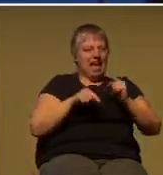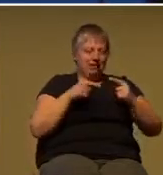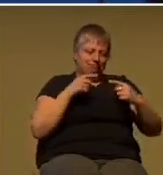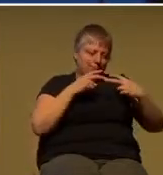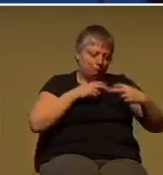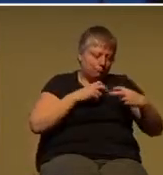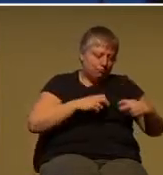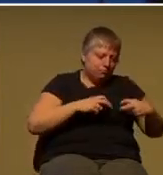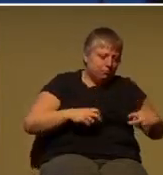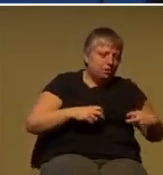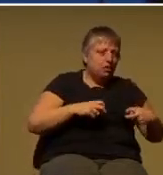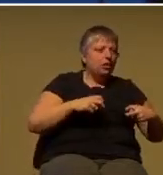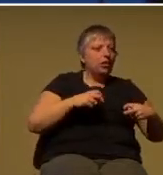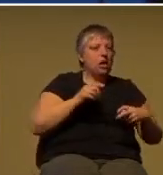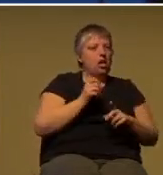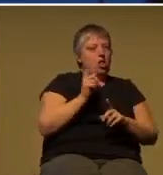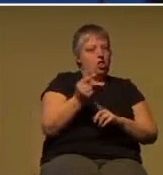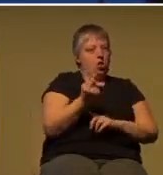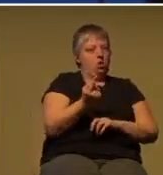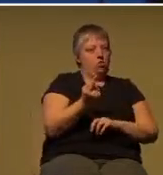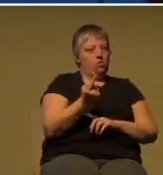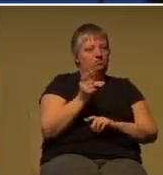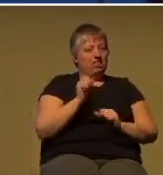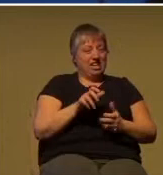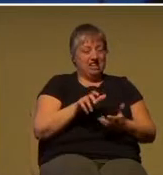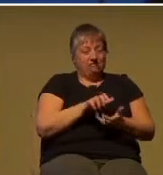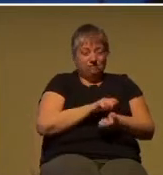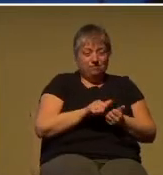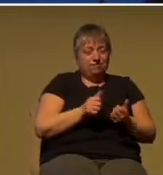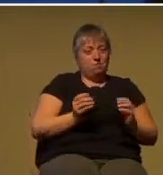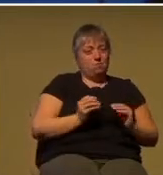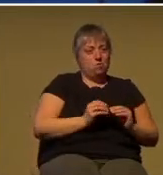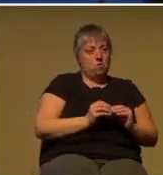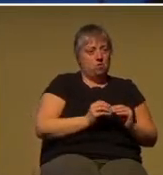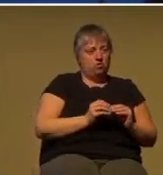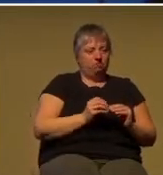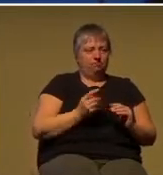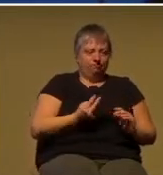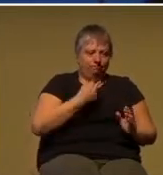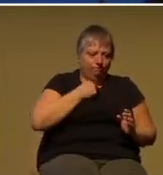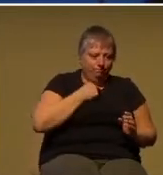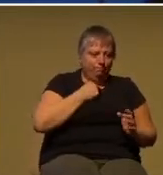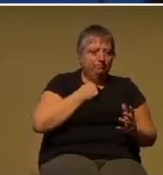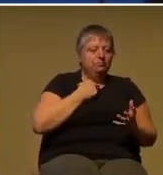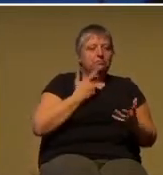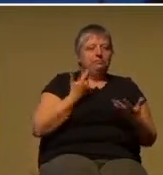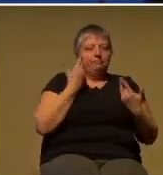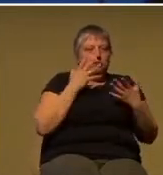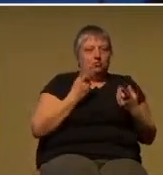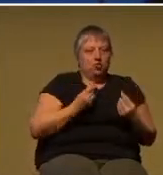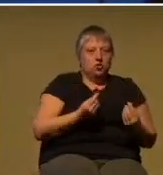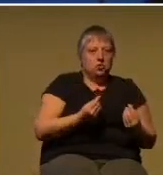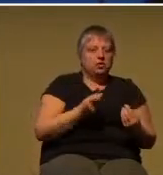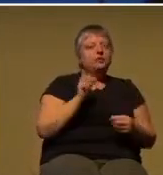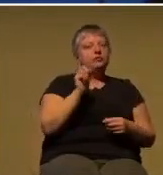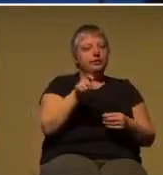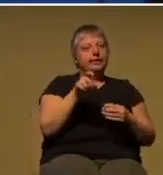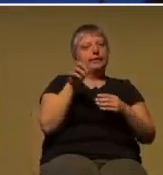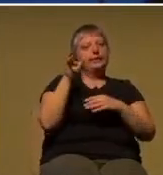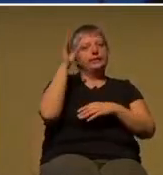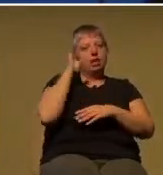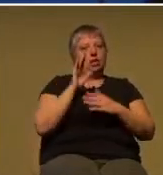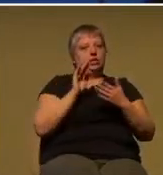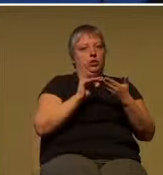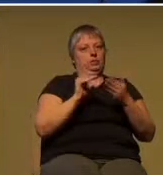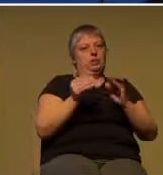Sometimes we cause more damage. And then we get so stuck in life we don't know what to do. You need a community. So I always encourage the new ones to come